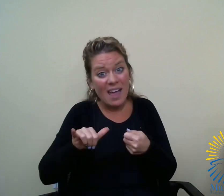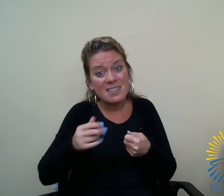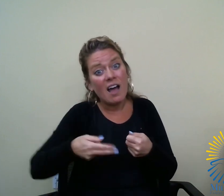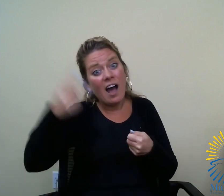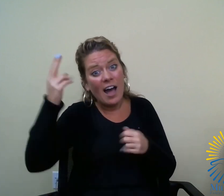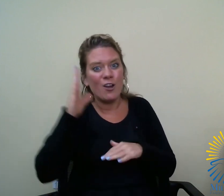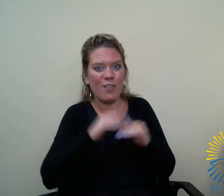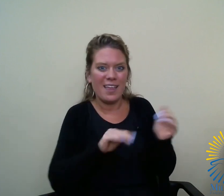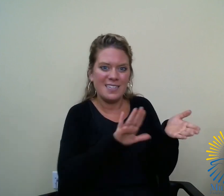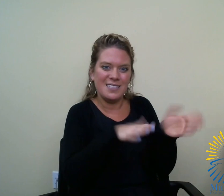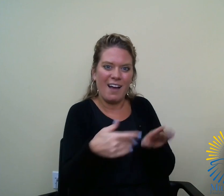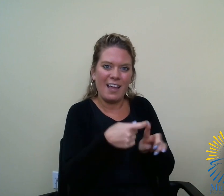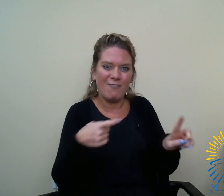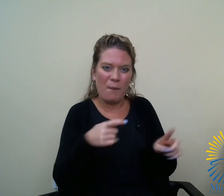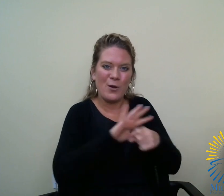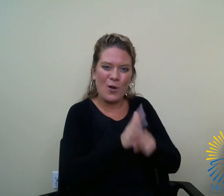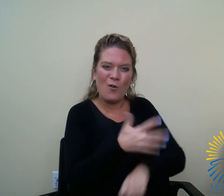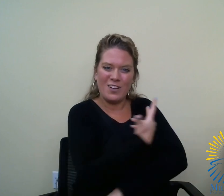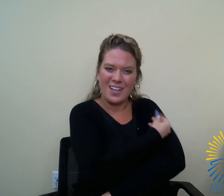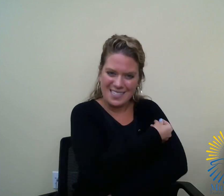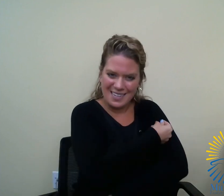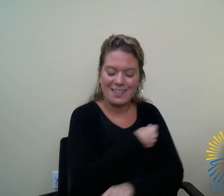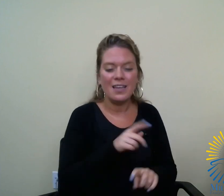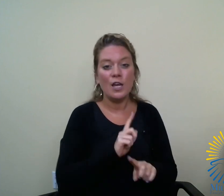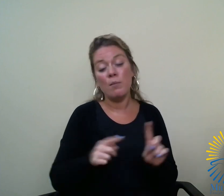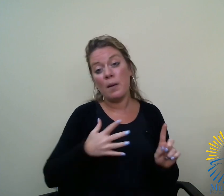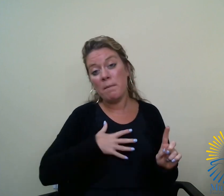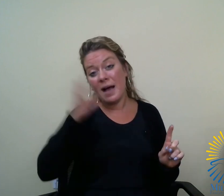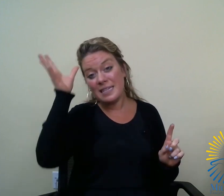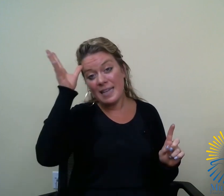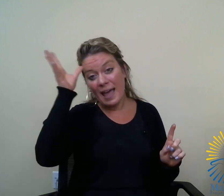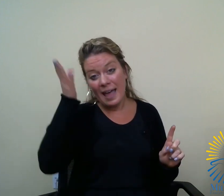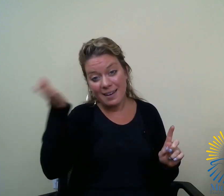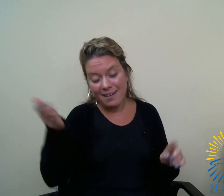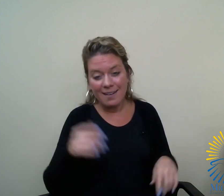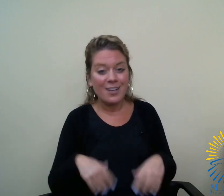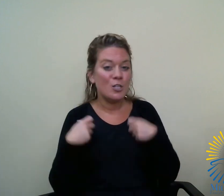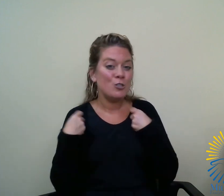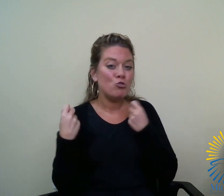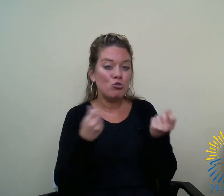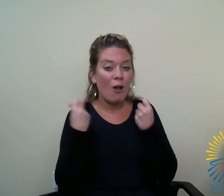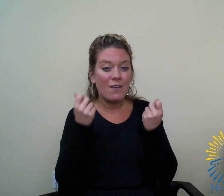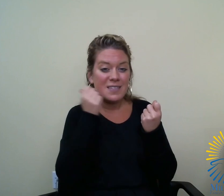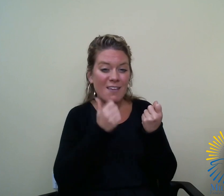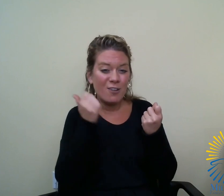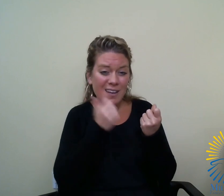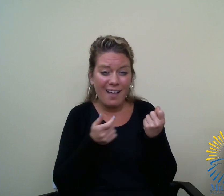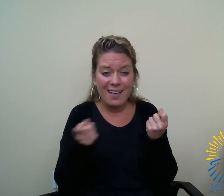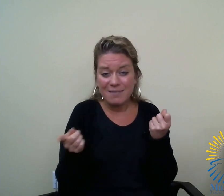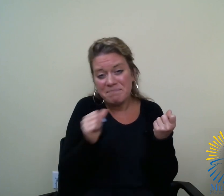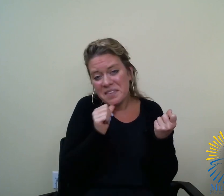dying of getting the COVID vaccine. But because my dad drives every day, he doesn't